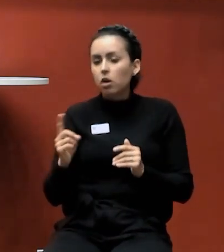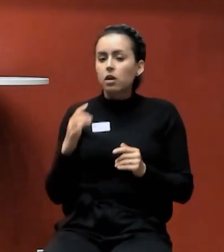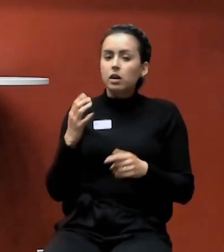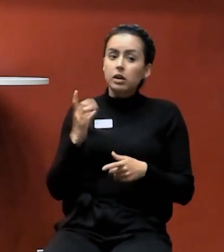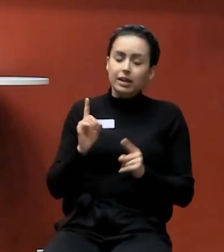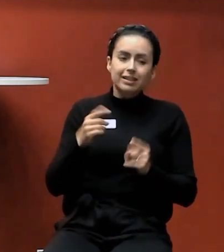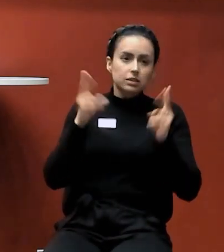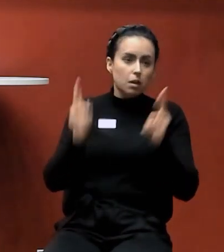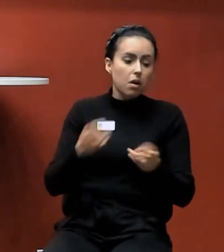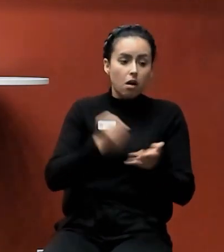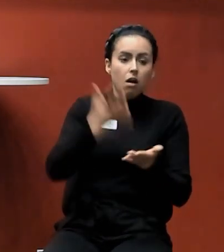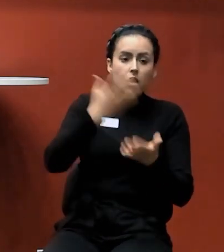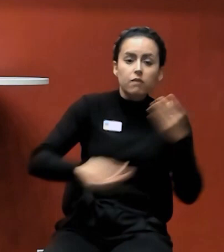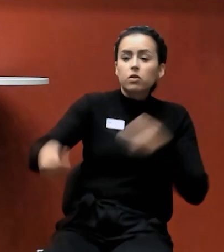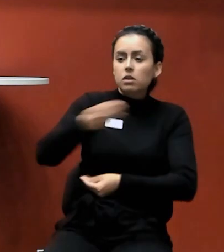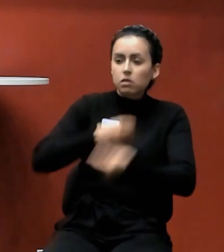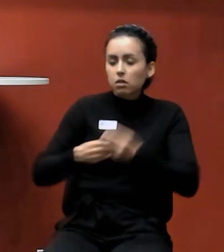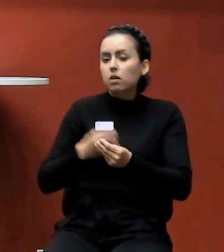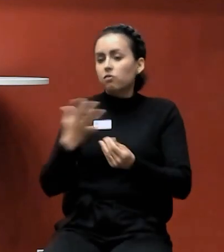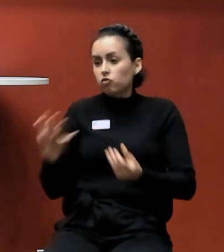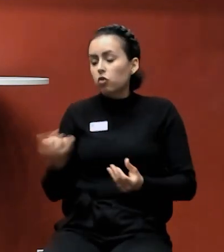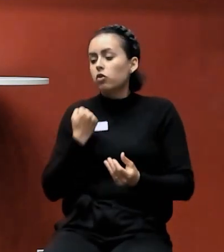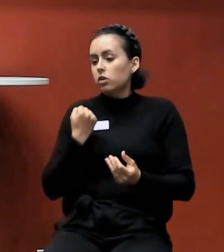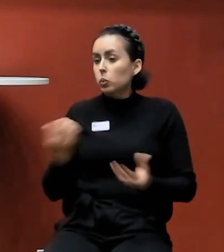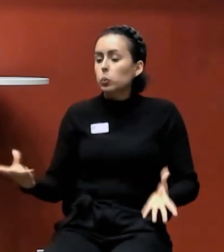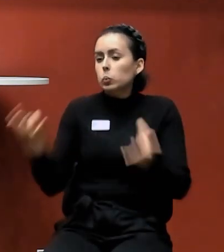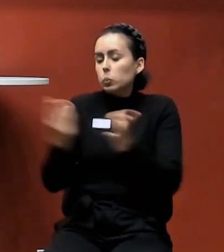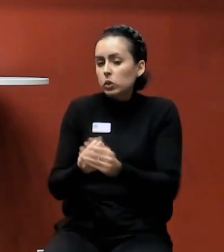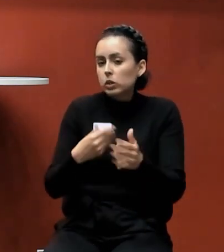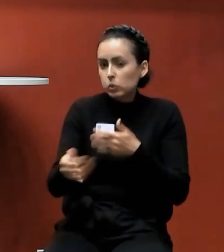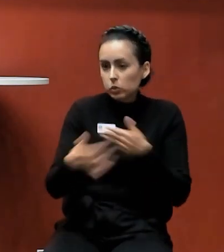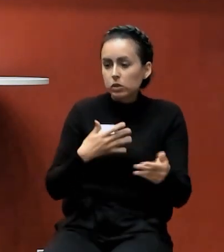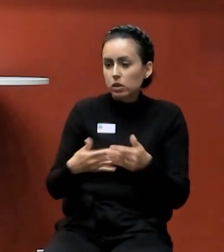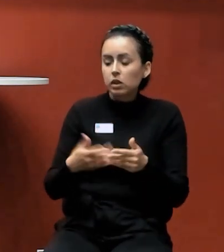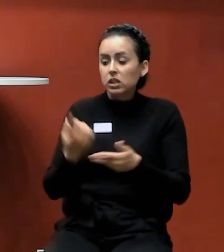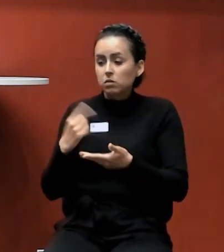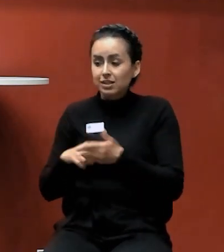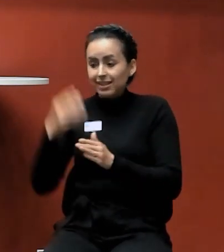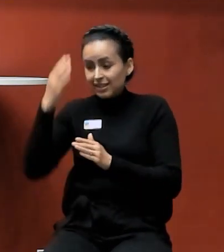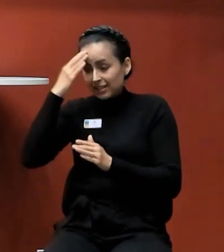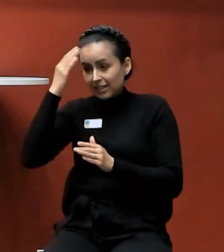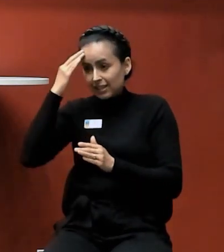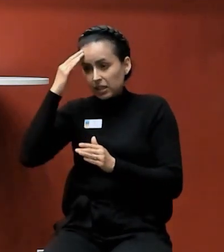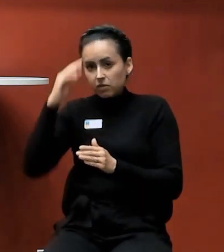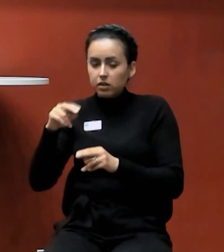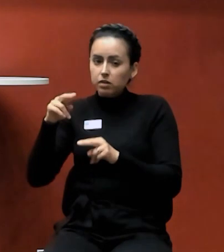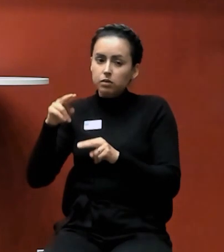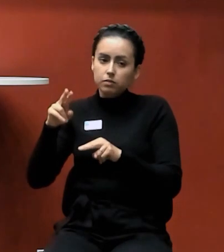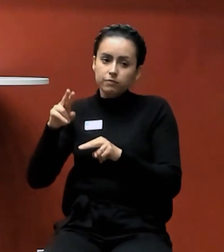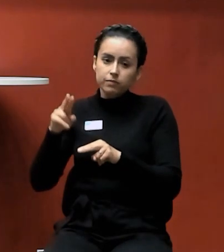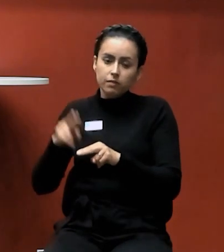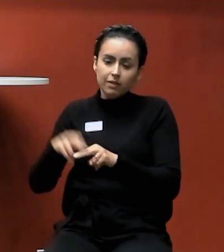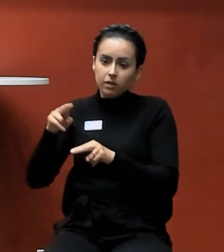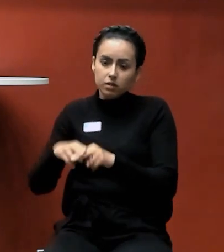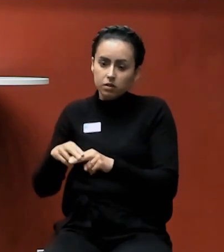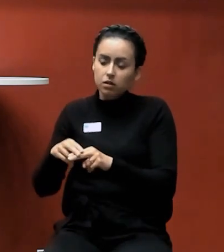you in a way to move forward. For example, like a like I know this residency, and they, for example, open their doors for like people in